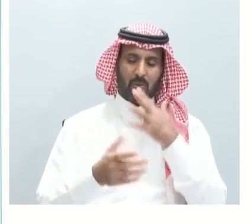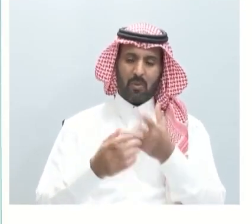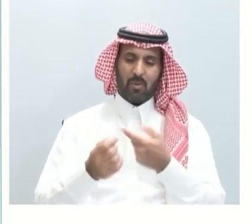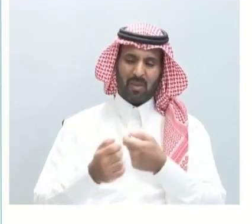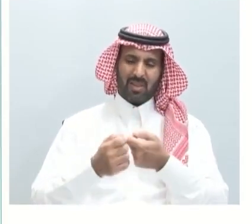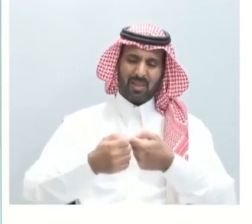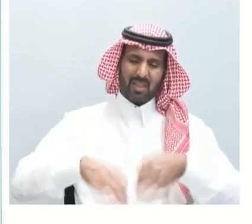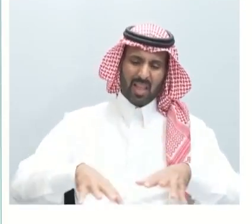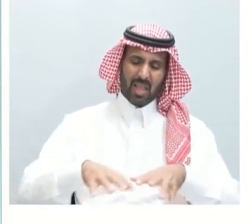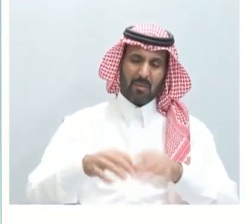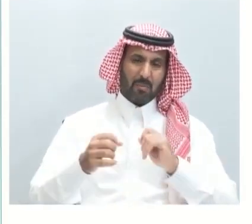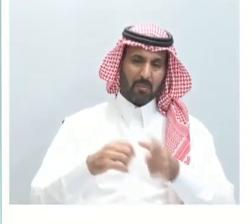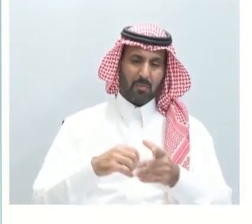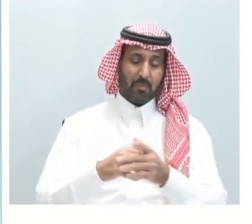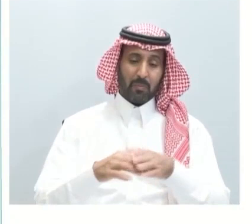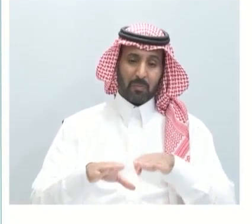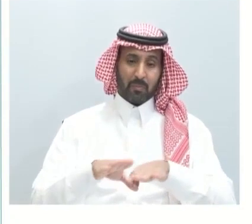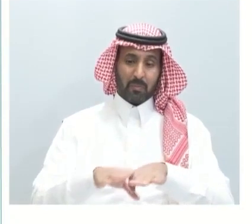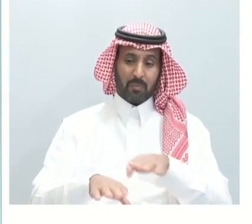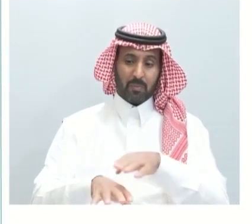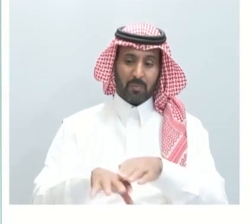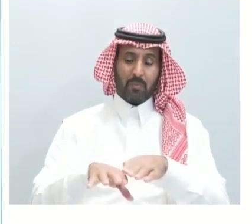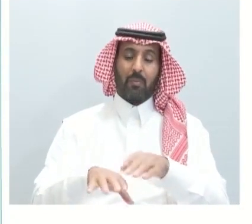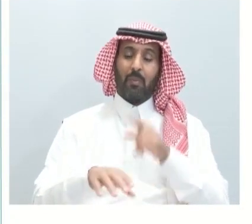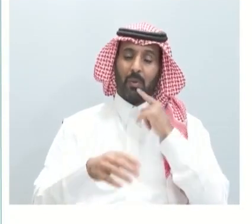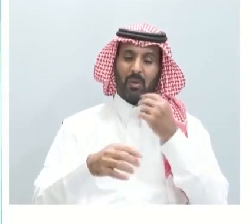apart quickly. So,